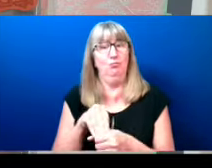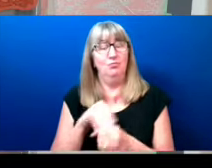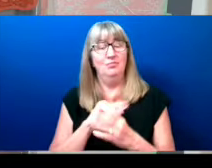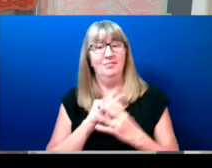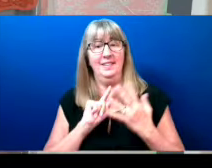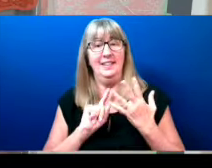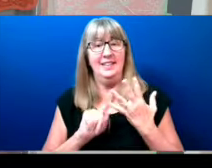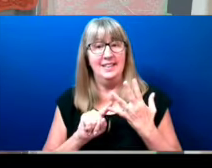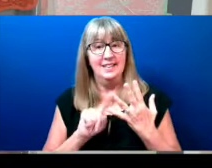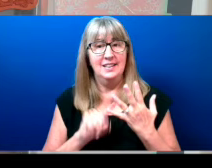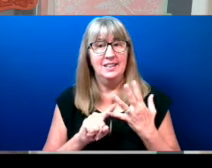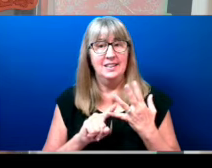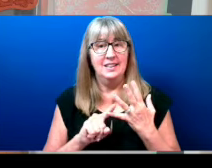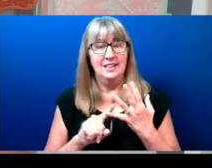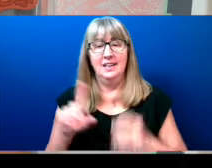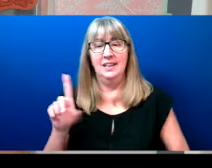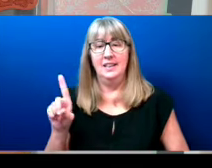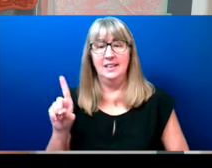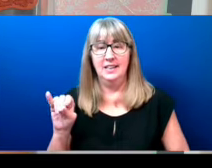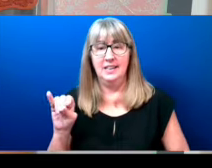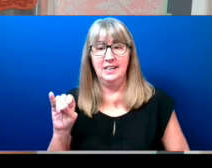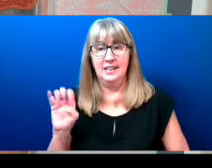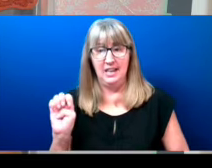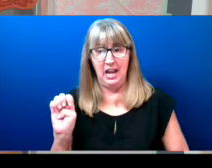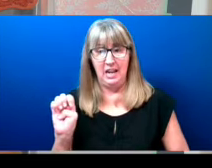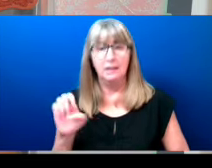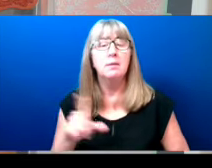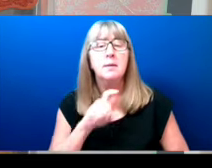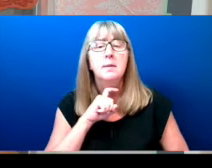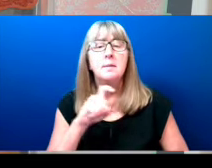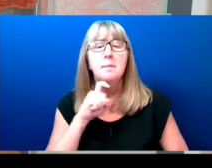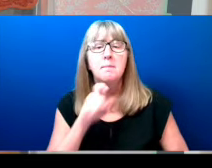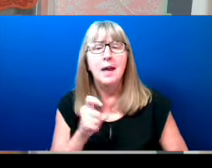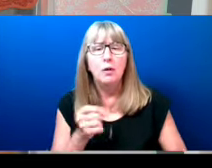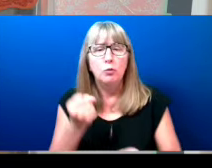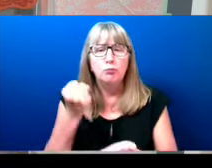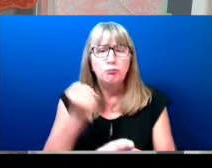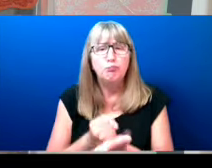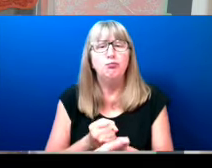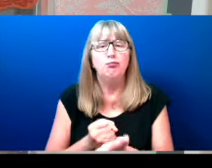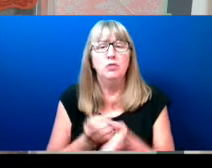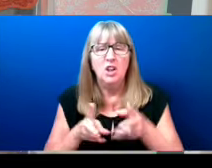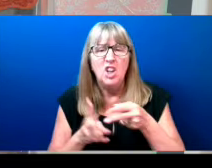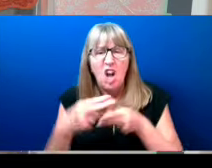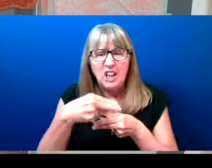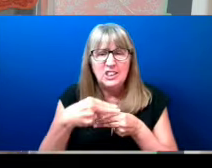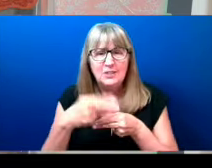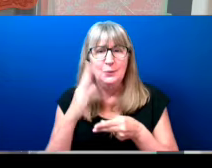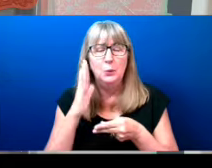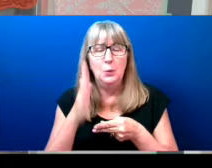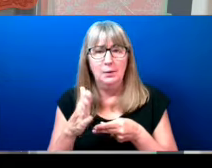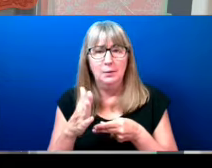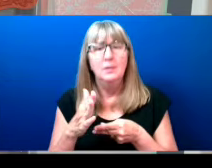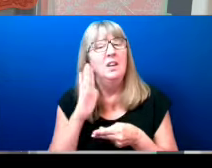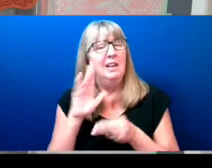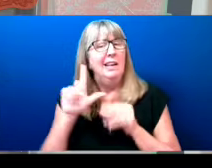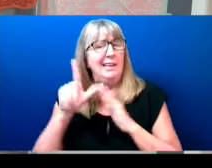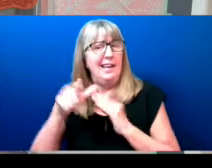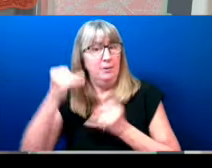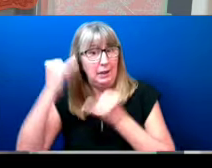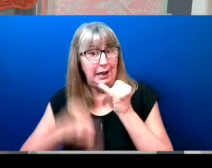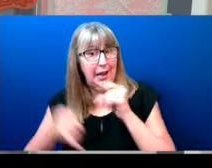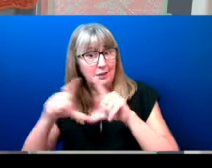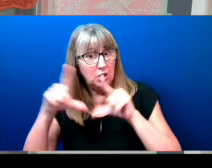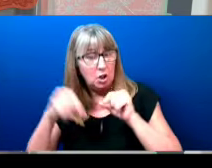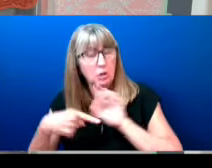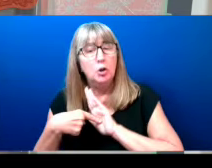you buy the whole bundle, it also comes with these great dies which I will show you. My last card, I'm going to use my cut